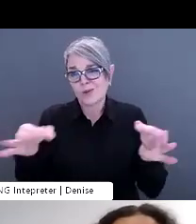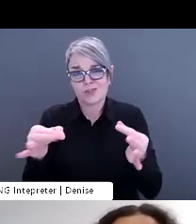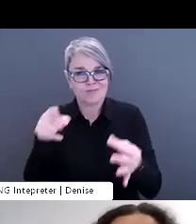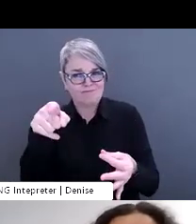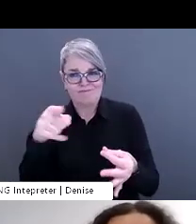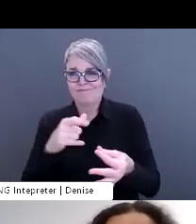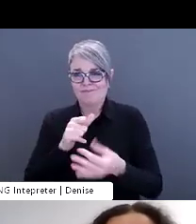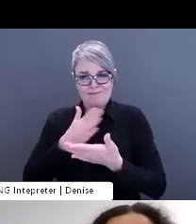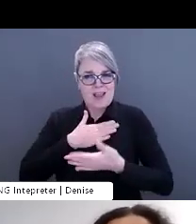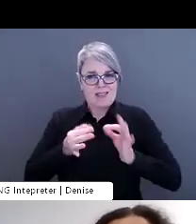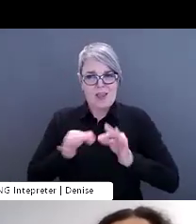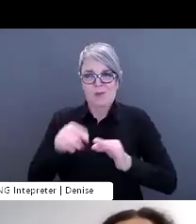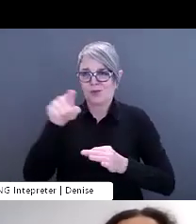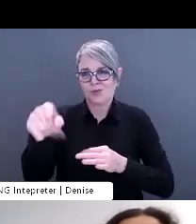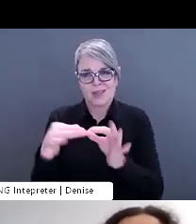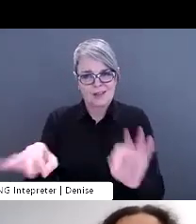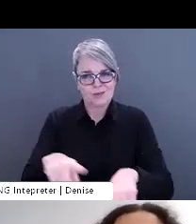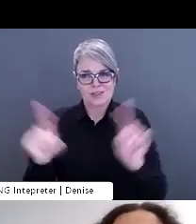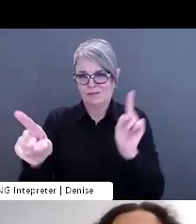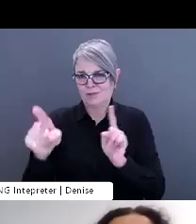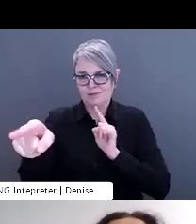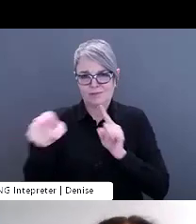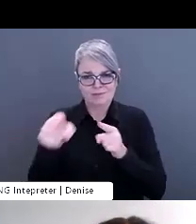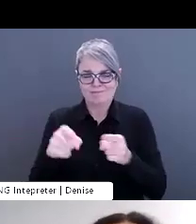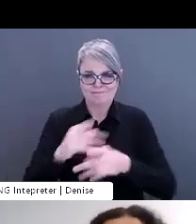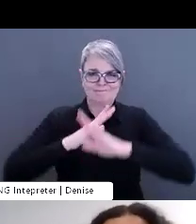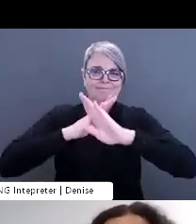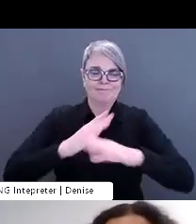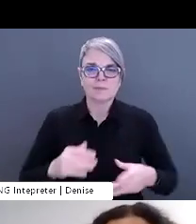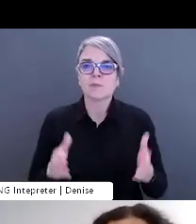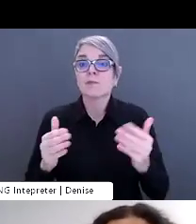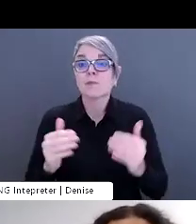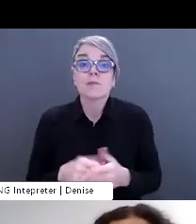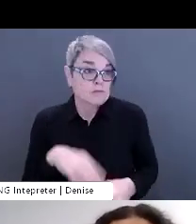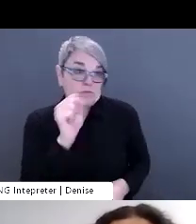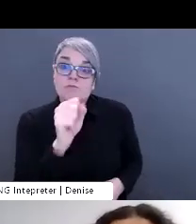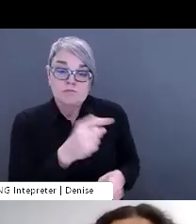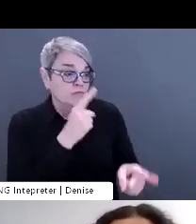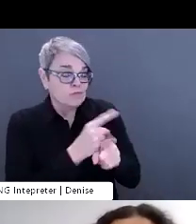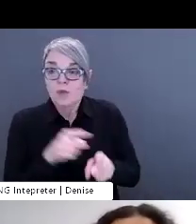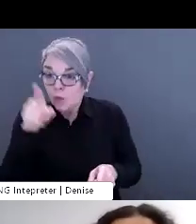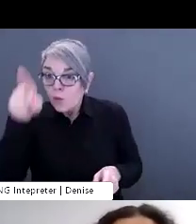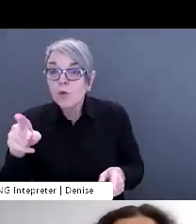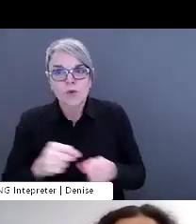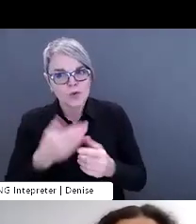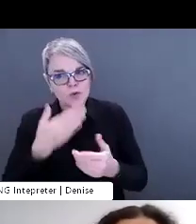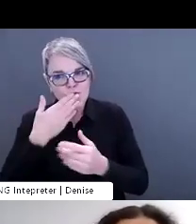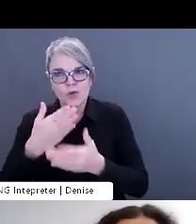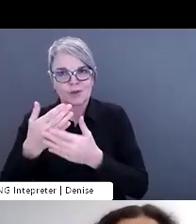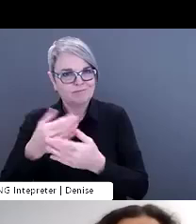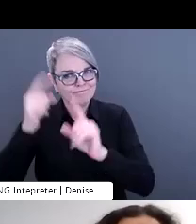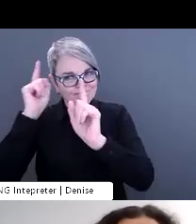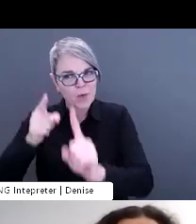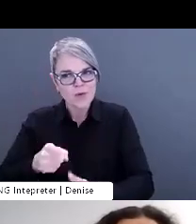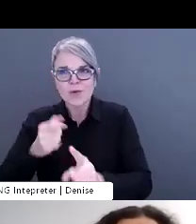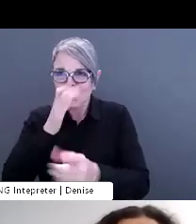all valid for sure. Um, there's many reasons, and a lot of you have stated those as well. So that's